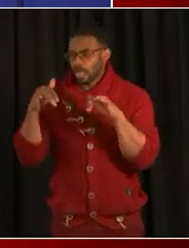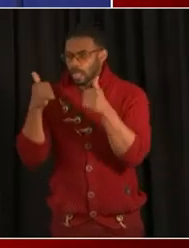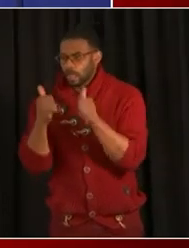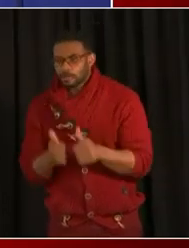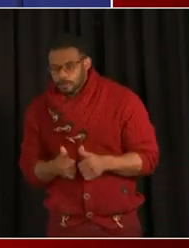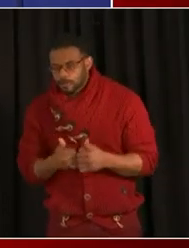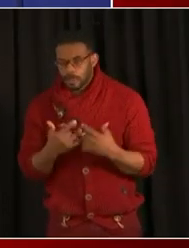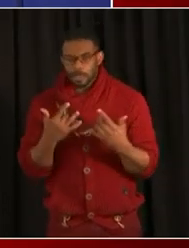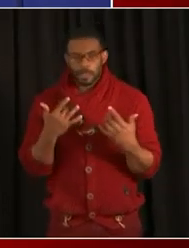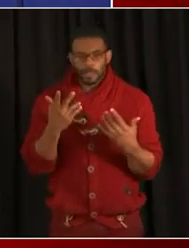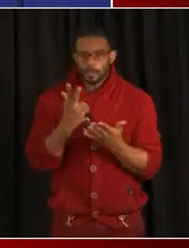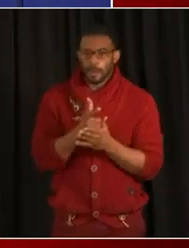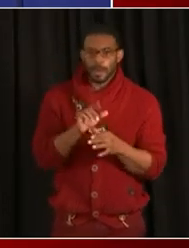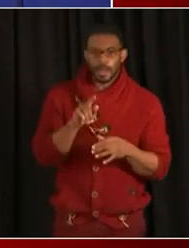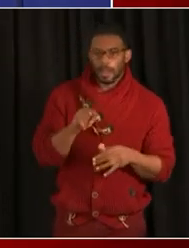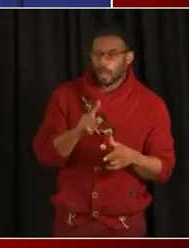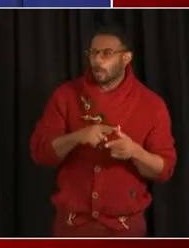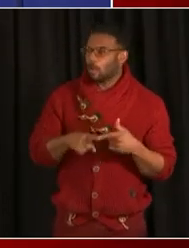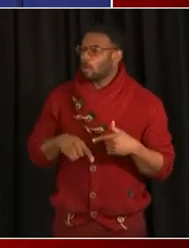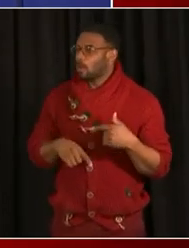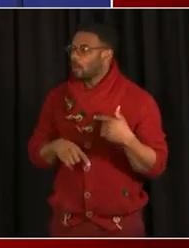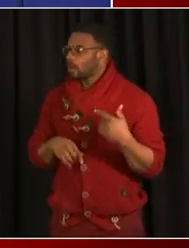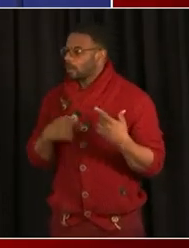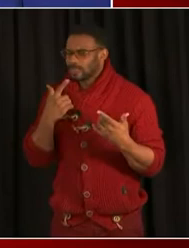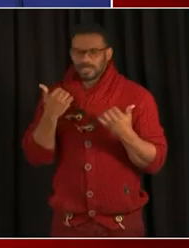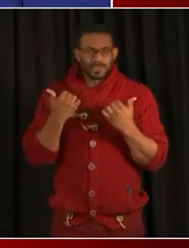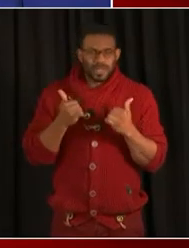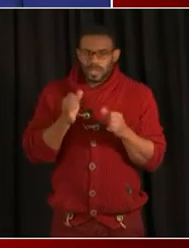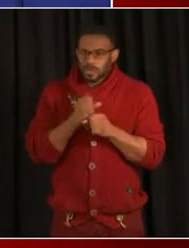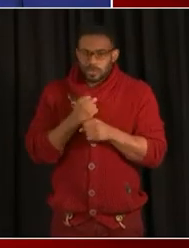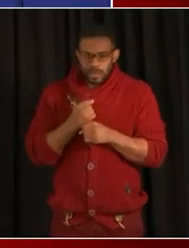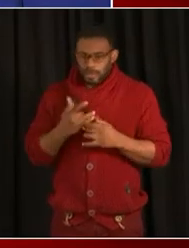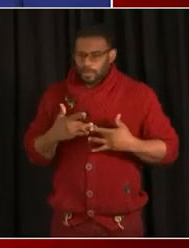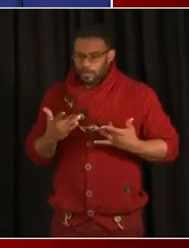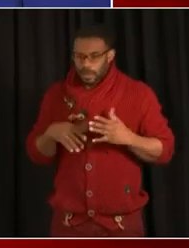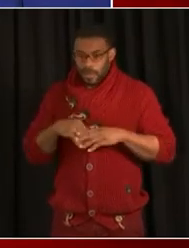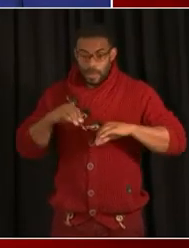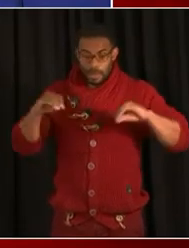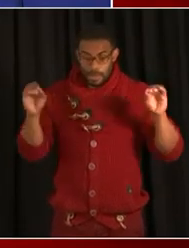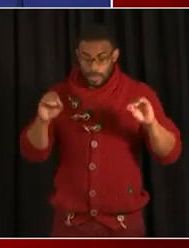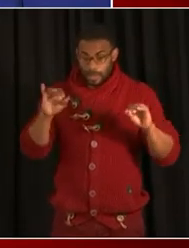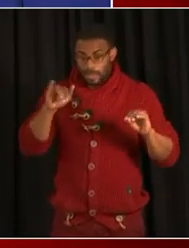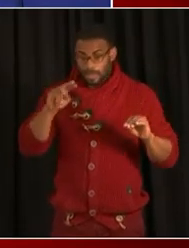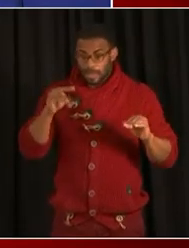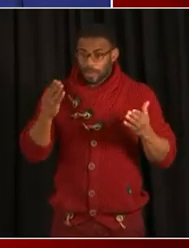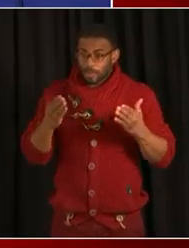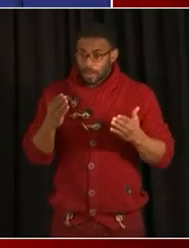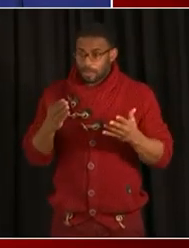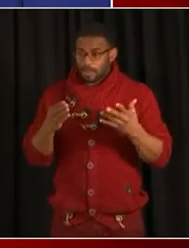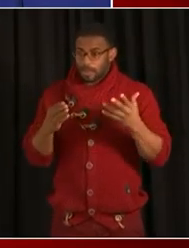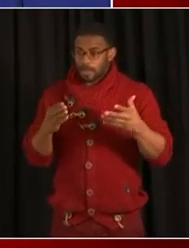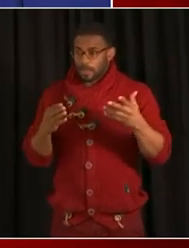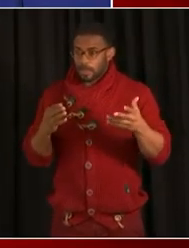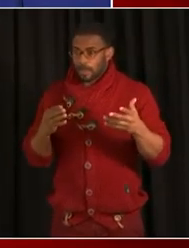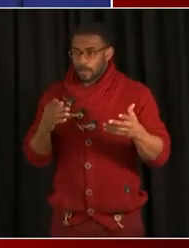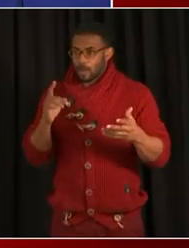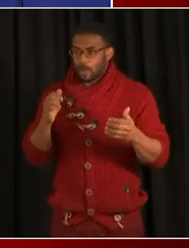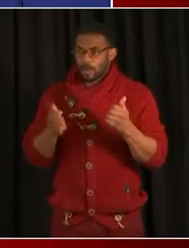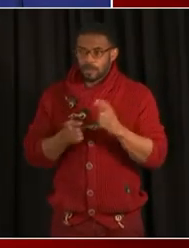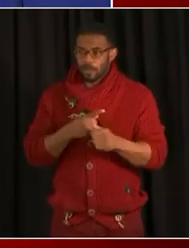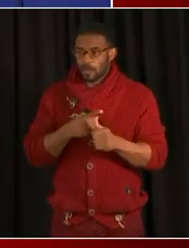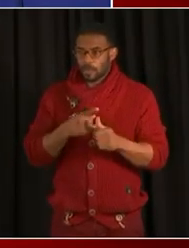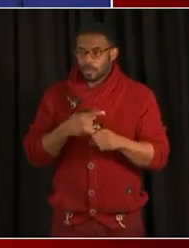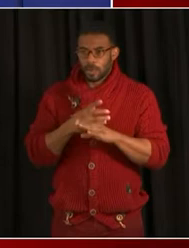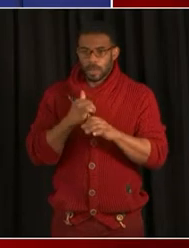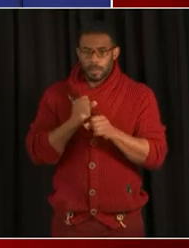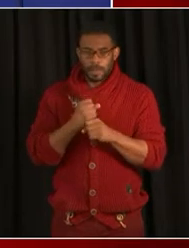dilapidated parking lots or just trying to create an event out of nothing, Ian is probably one of the